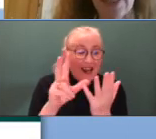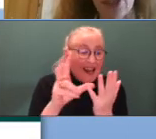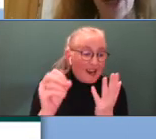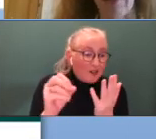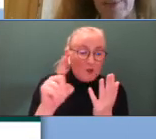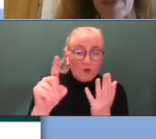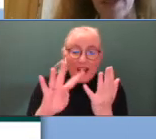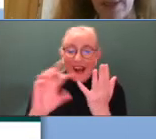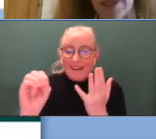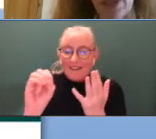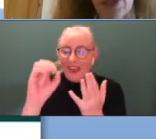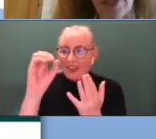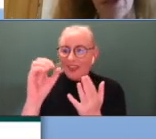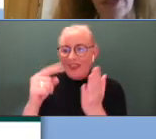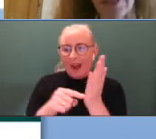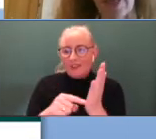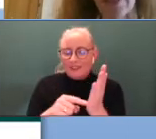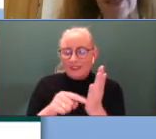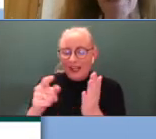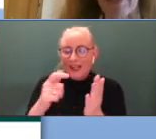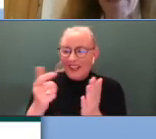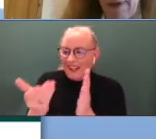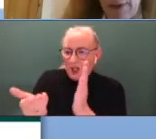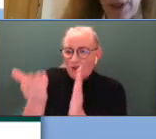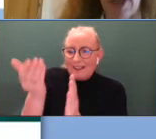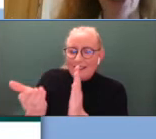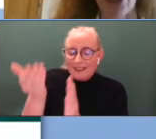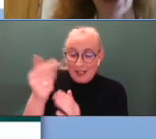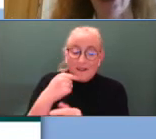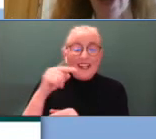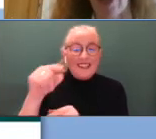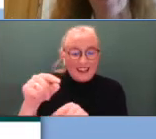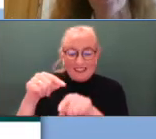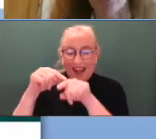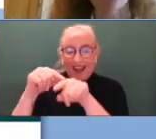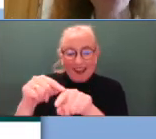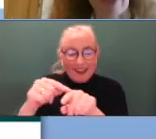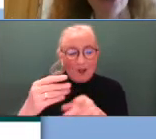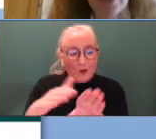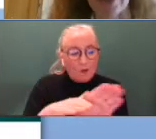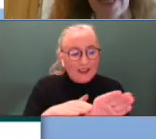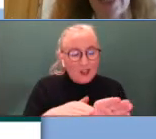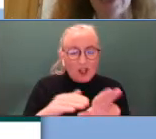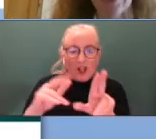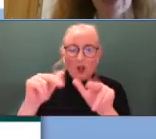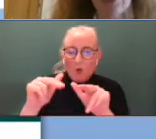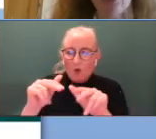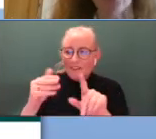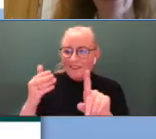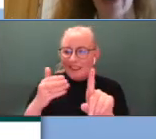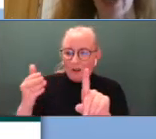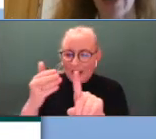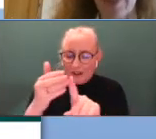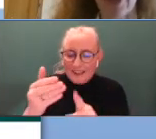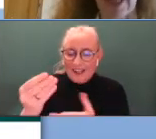90,000 is generally per person the cost increase, and it can be very much aligned to new directions and the cost